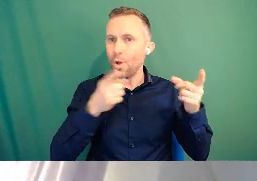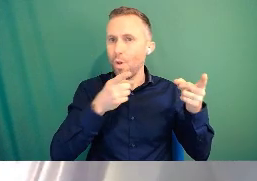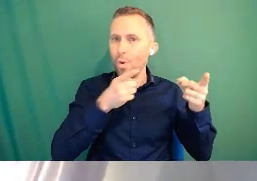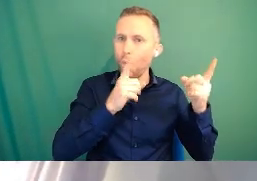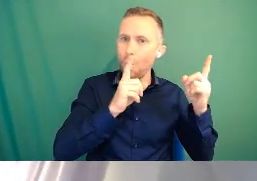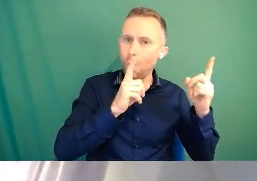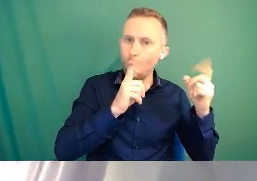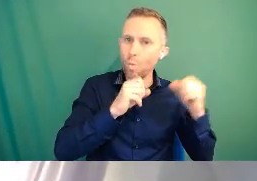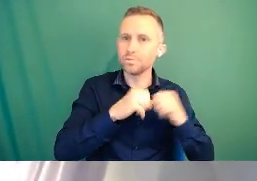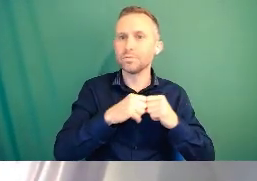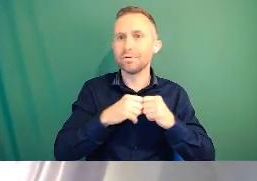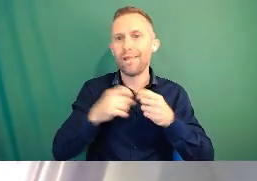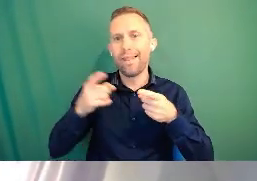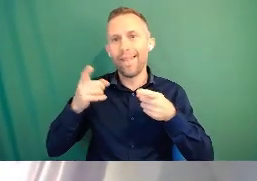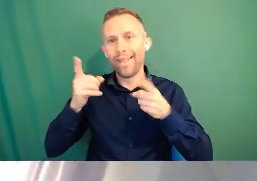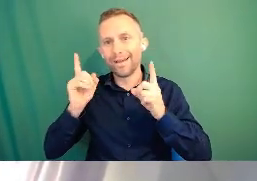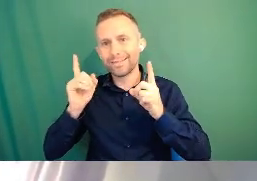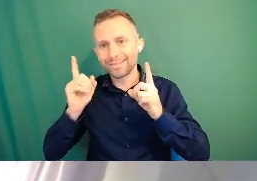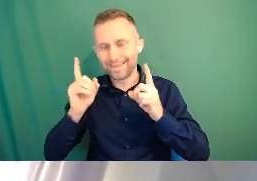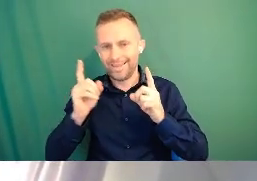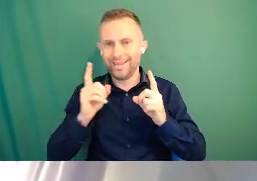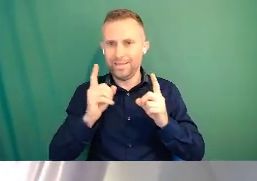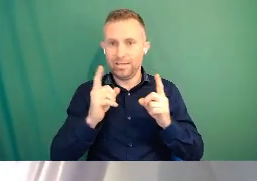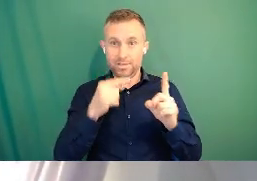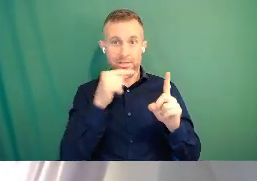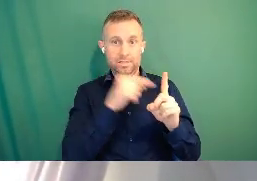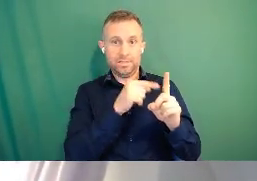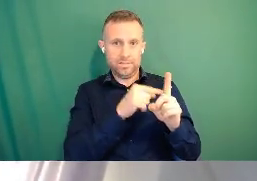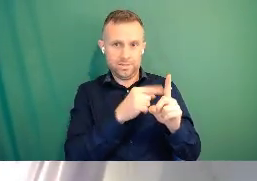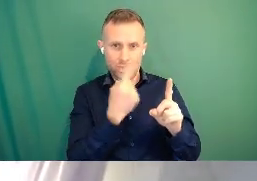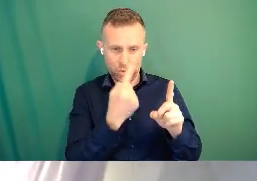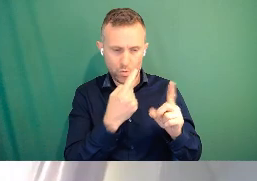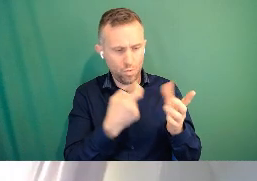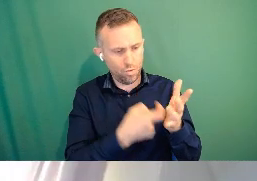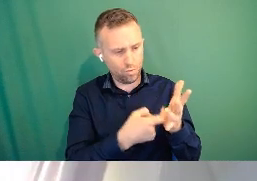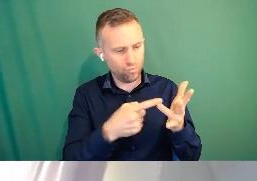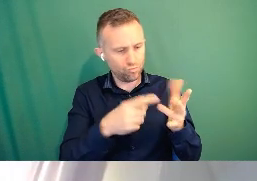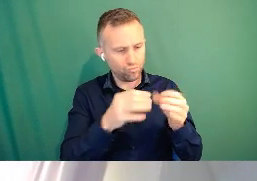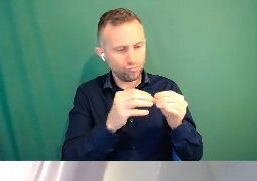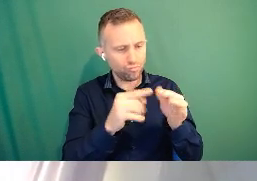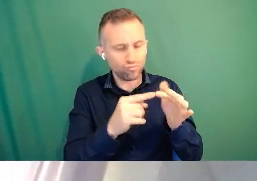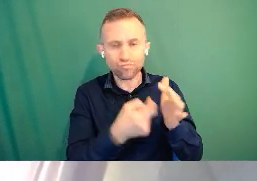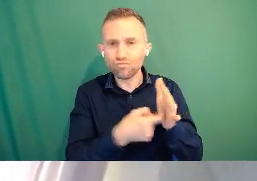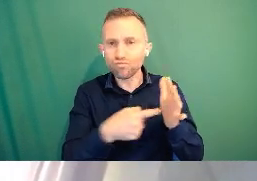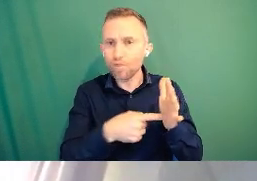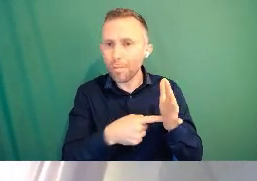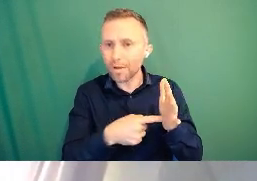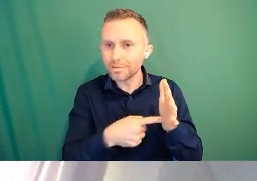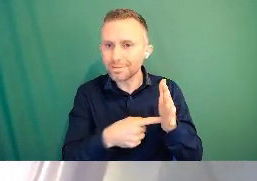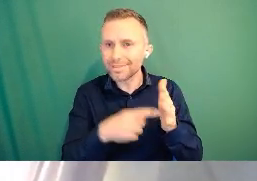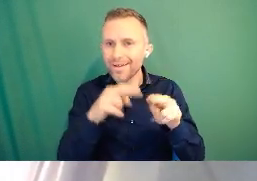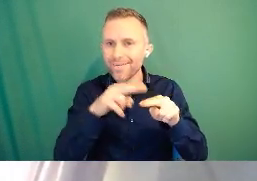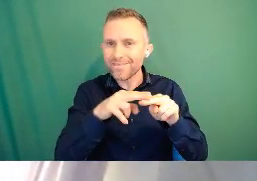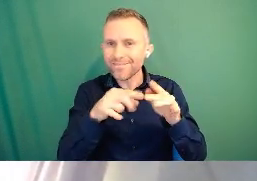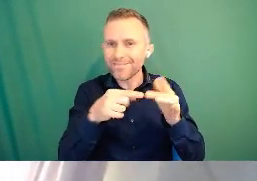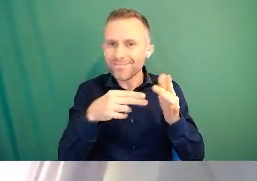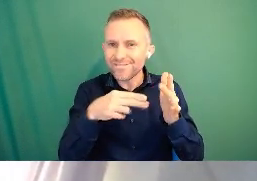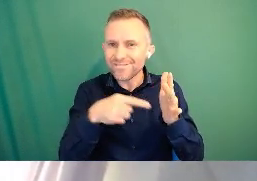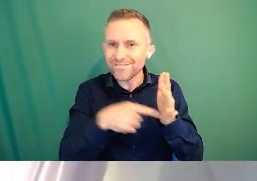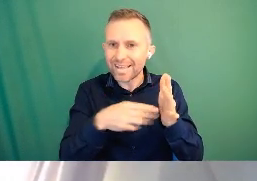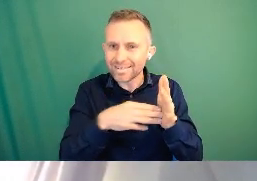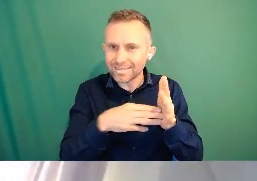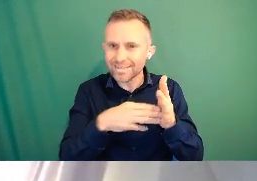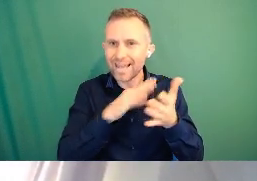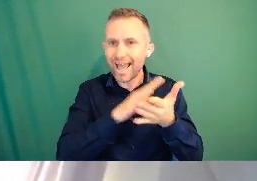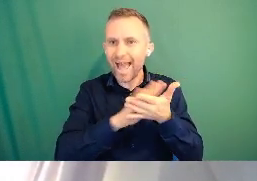we're speaking of in Cardiff was given to one of his kinsmen called Robert Fitzhamon.